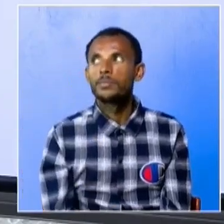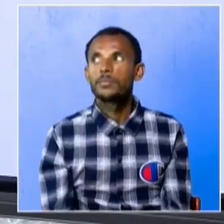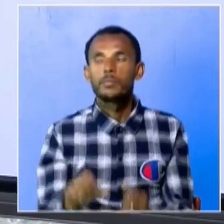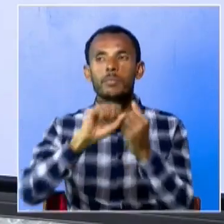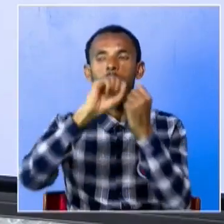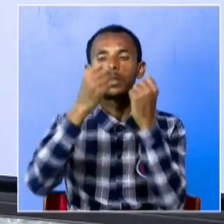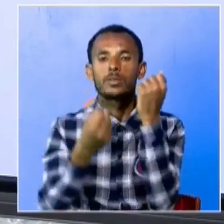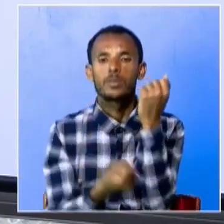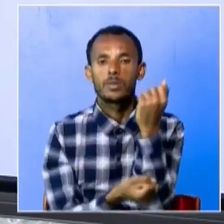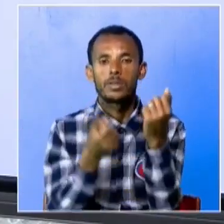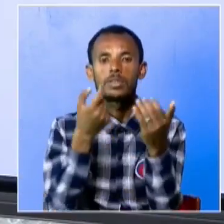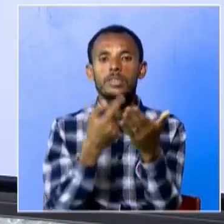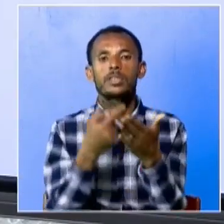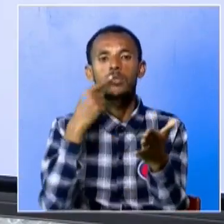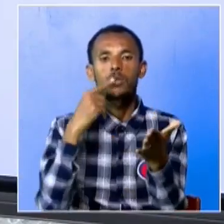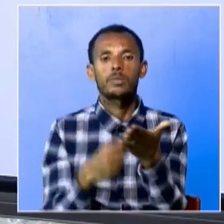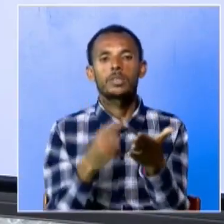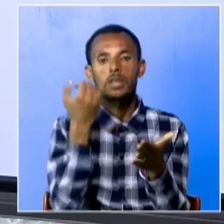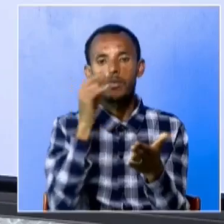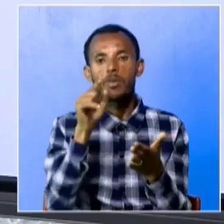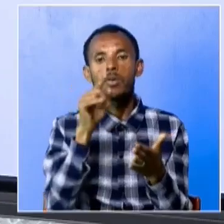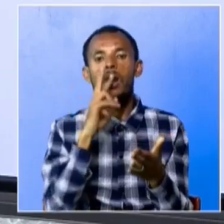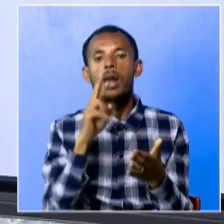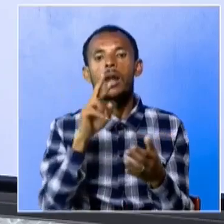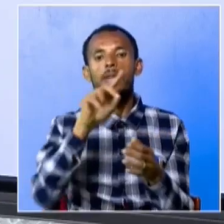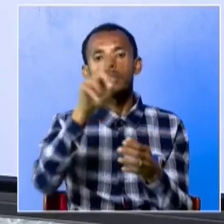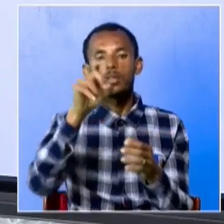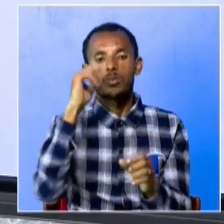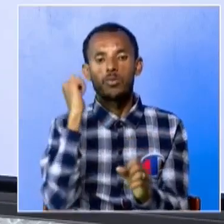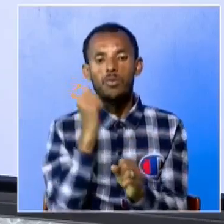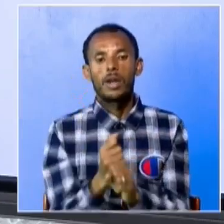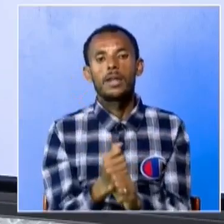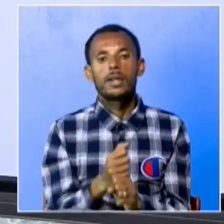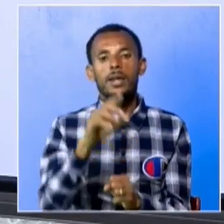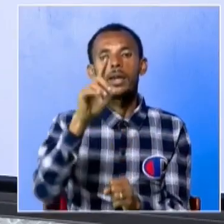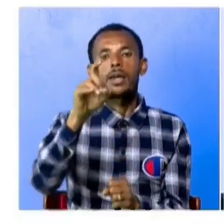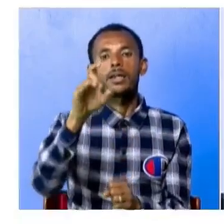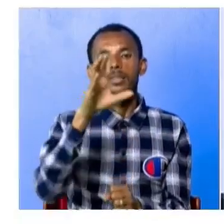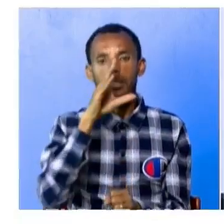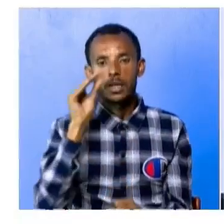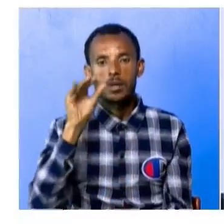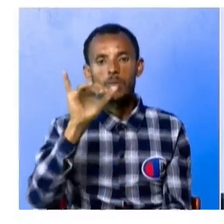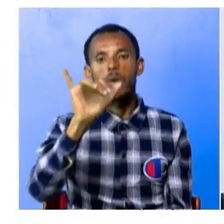Based on this information, if you are asked to find x and y,